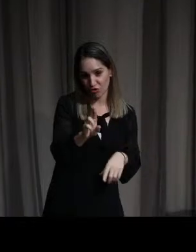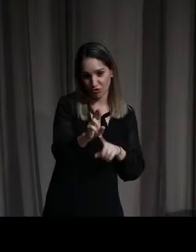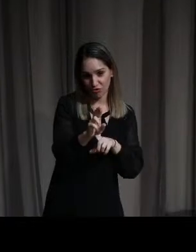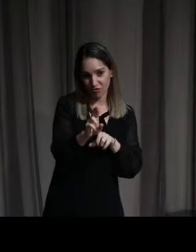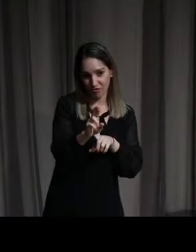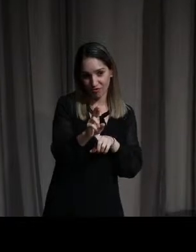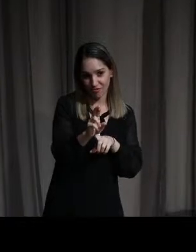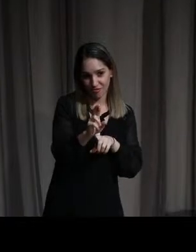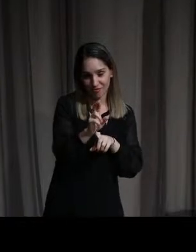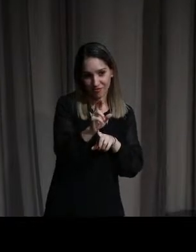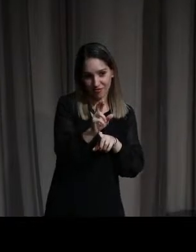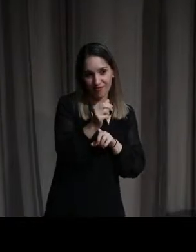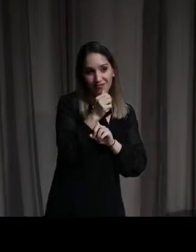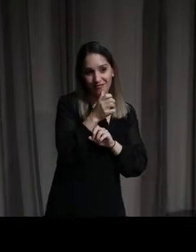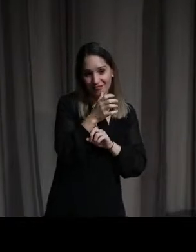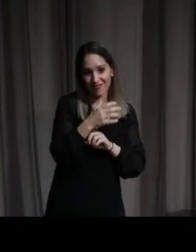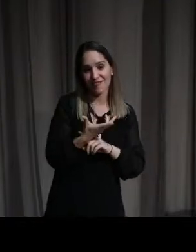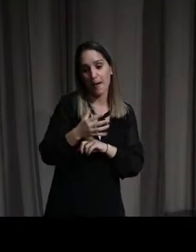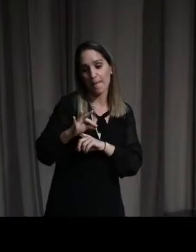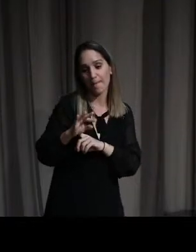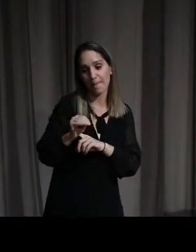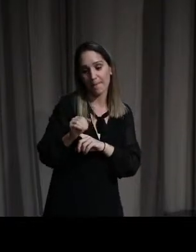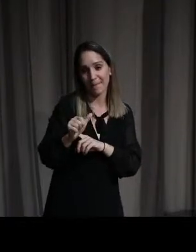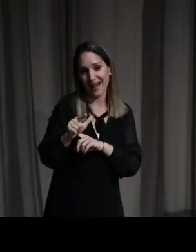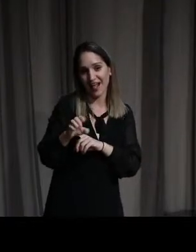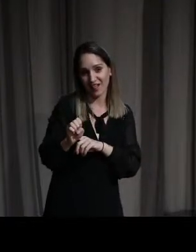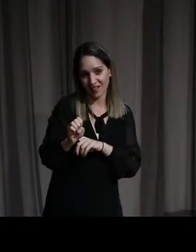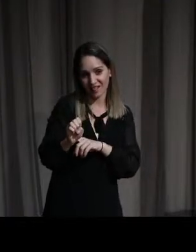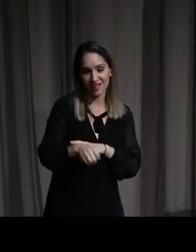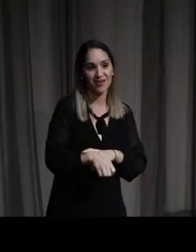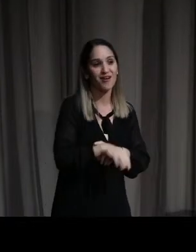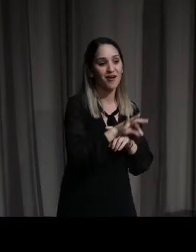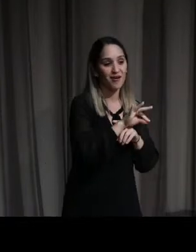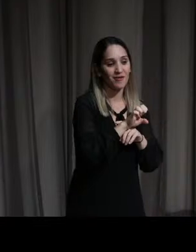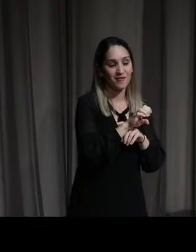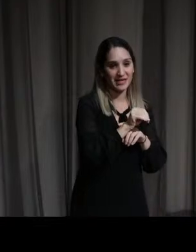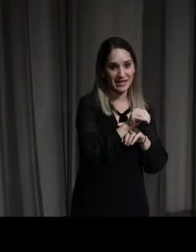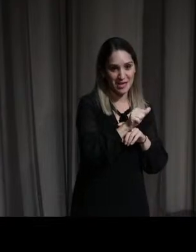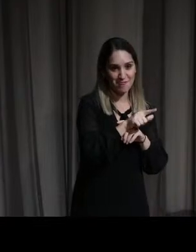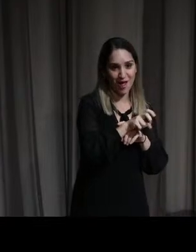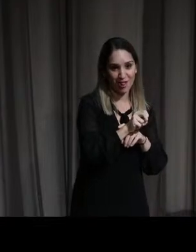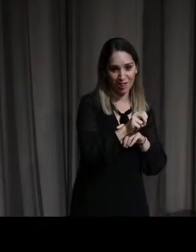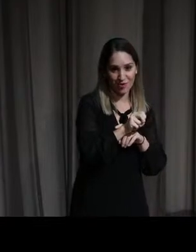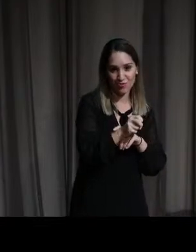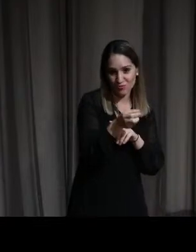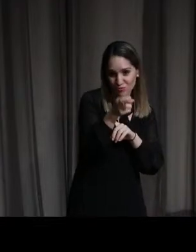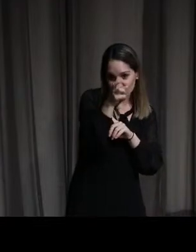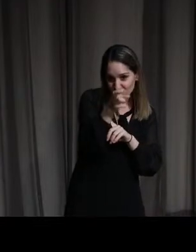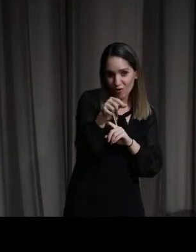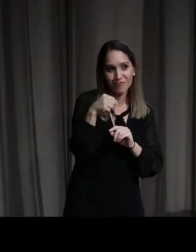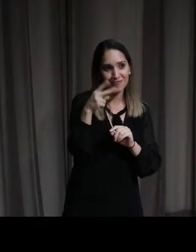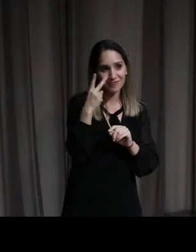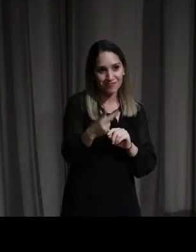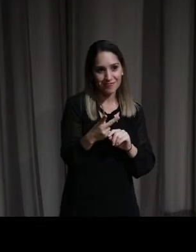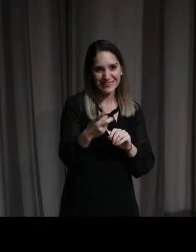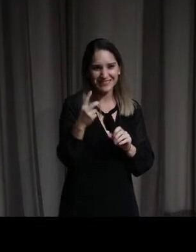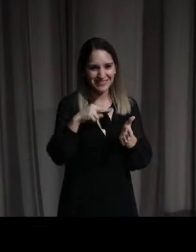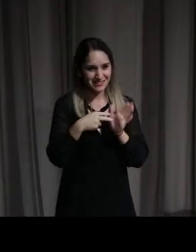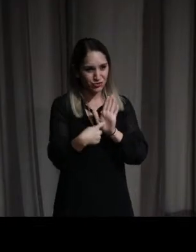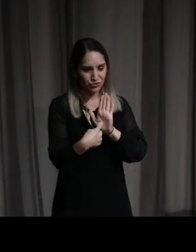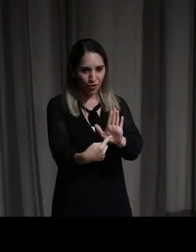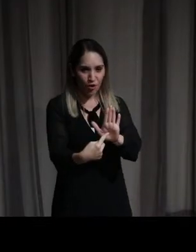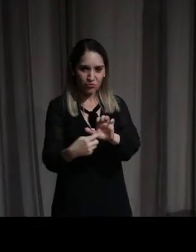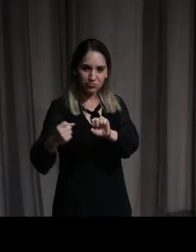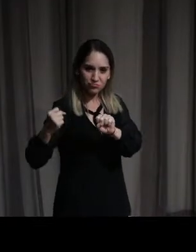rooster is for sure the representation of male virility and strength and power. And